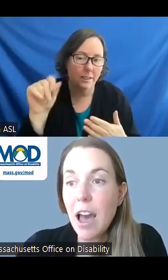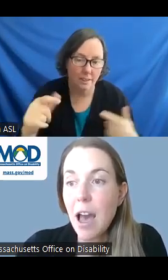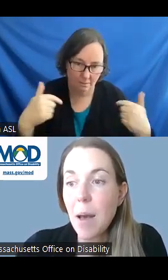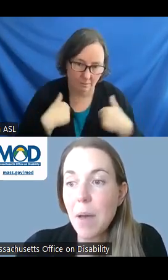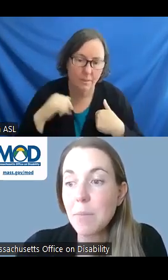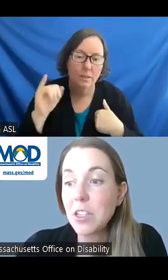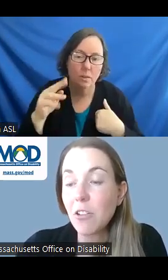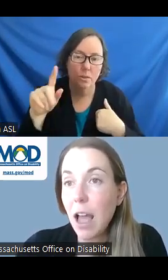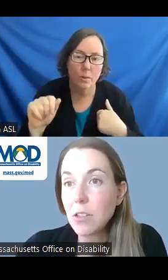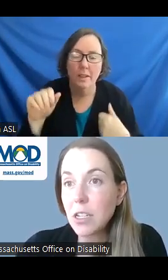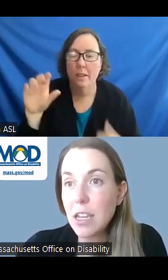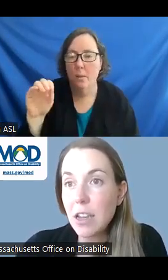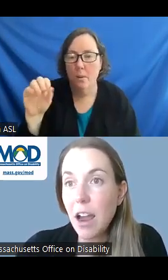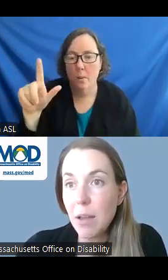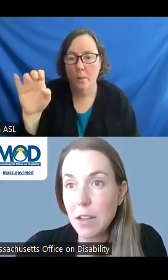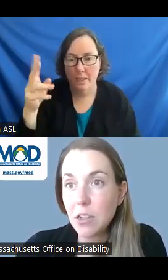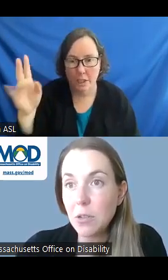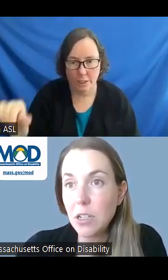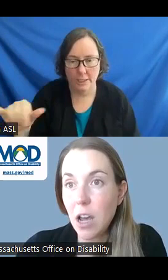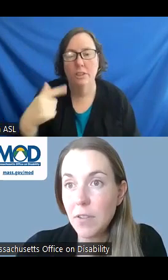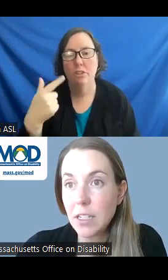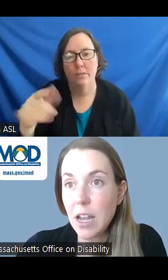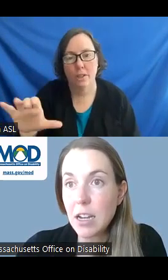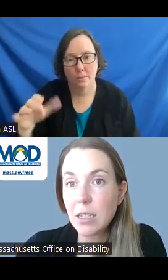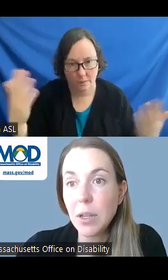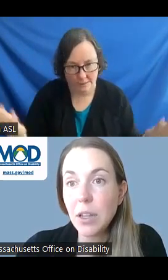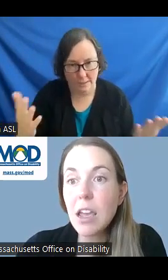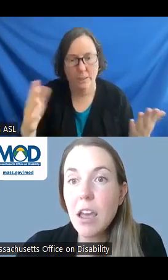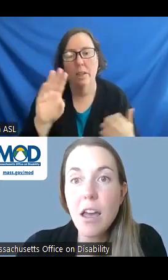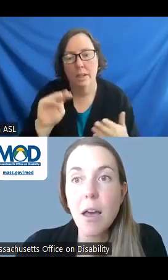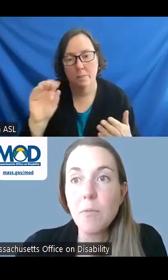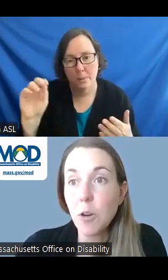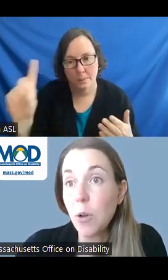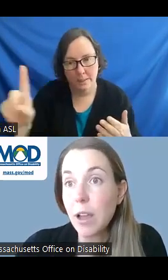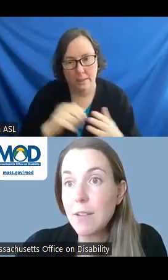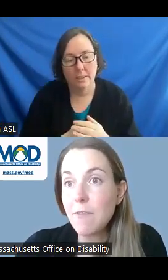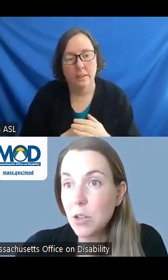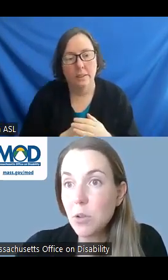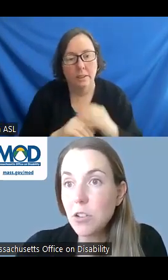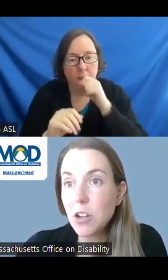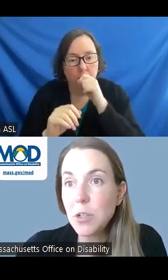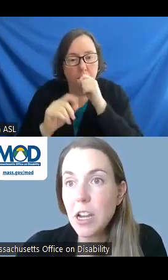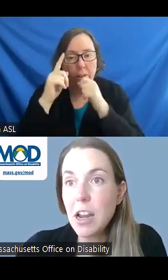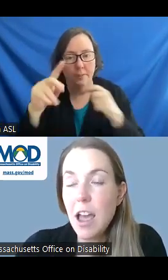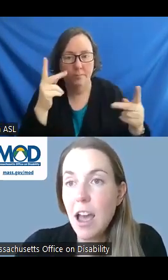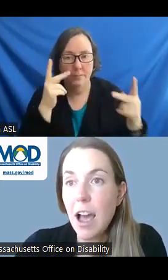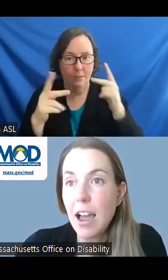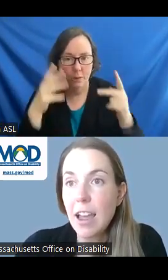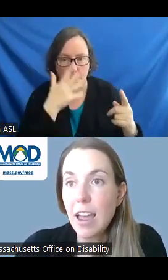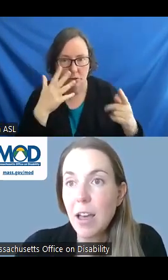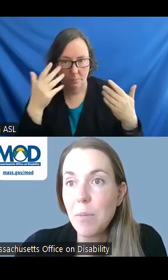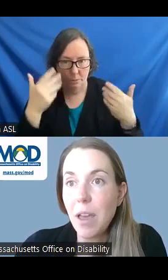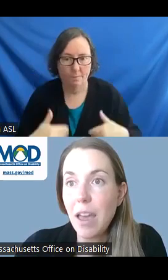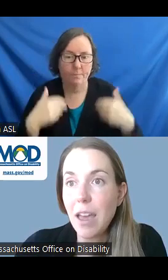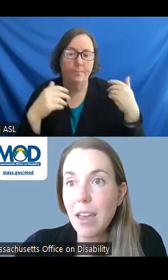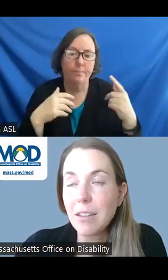O'Leary. I'm the General Counsel here at Massachusetts Office on Disability. For quick visual description,